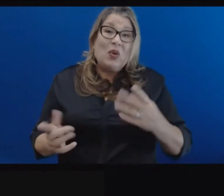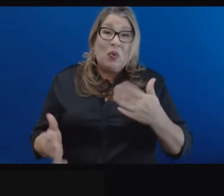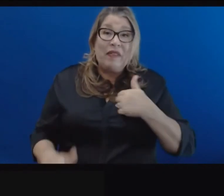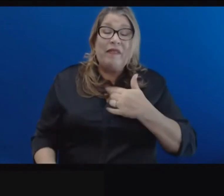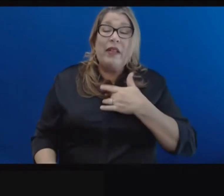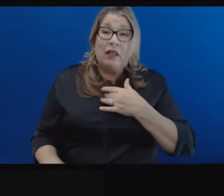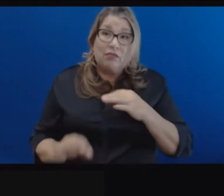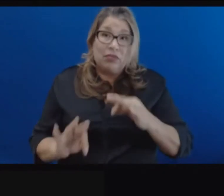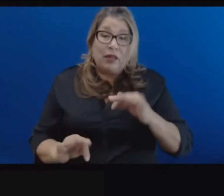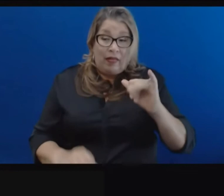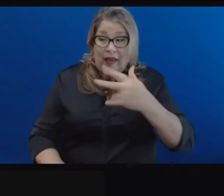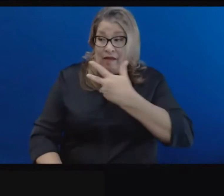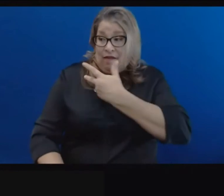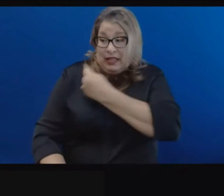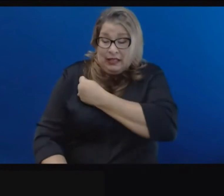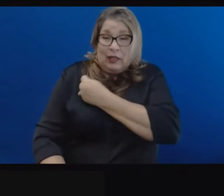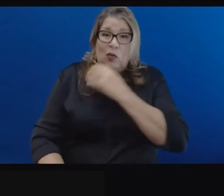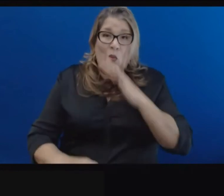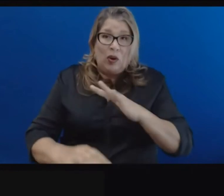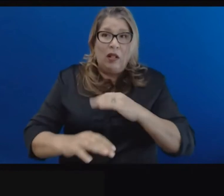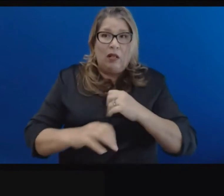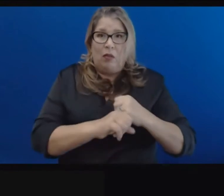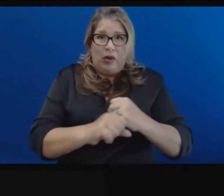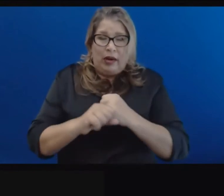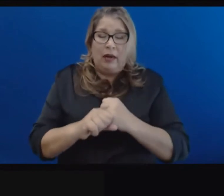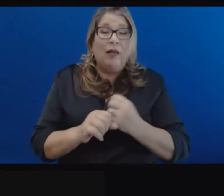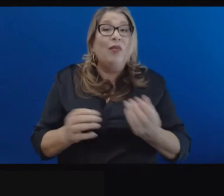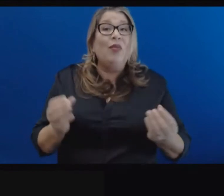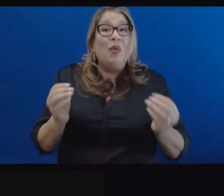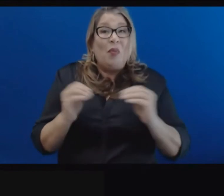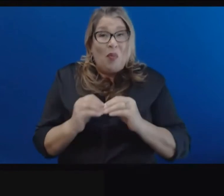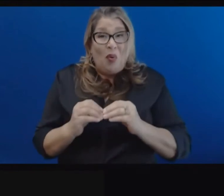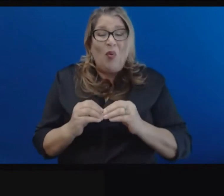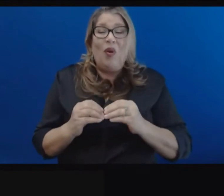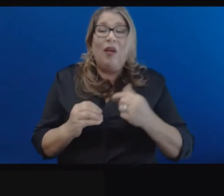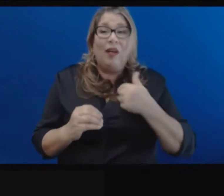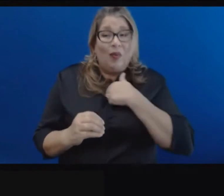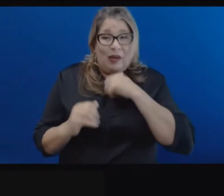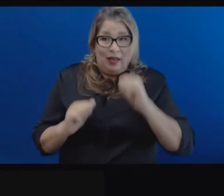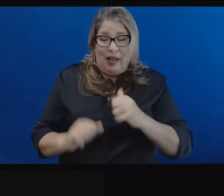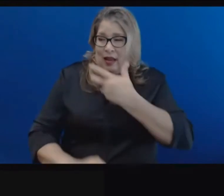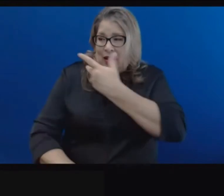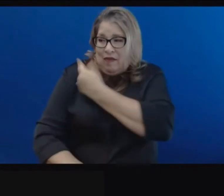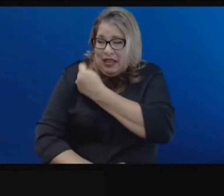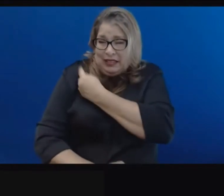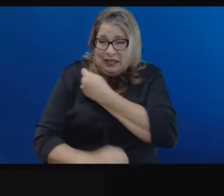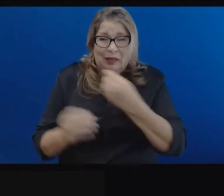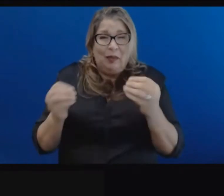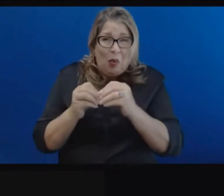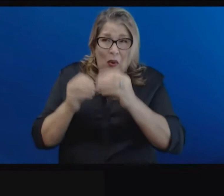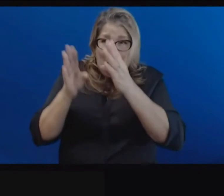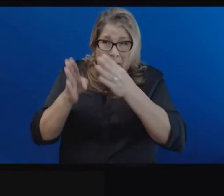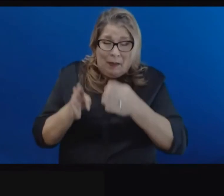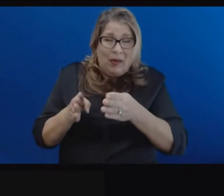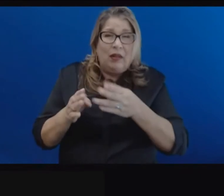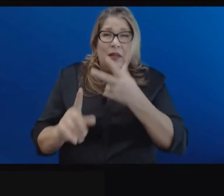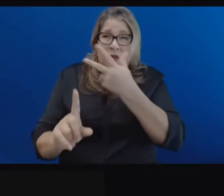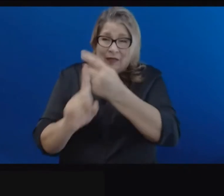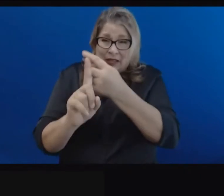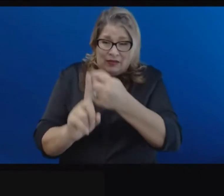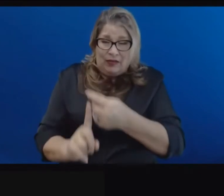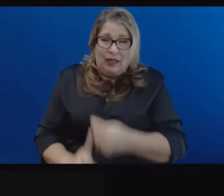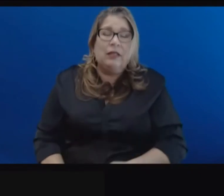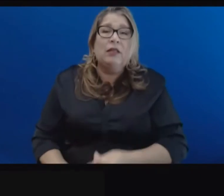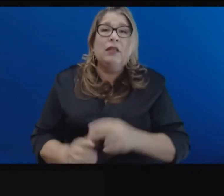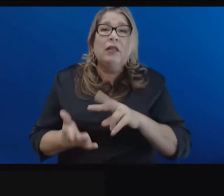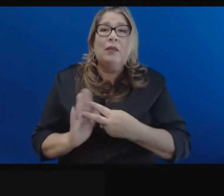faster we can deploy the vaccine, the more we get into the state, the less the impact of that variant will be. But in the